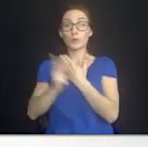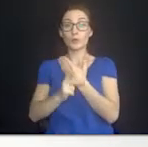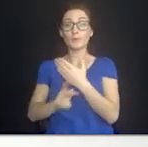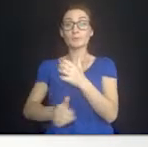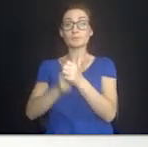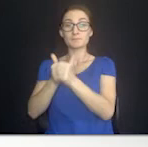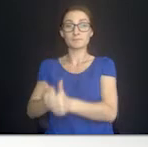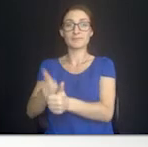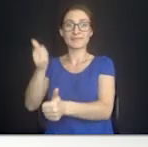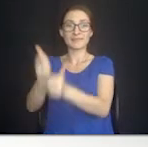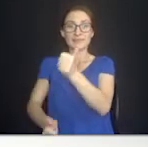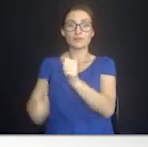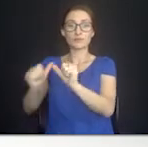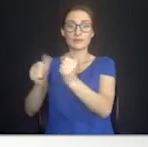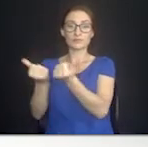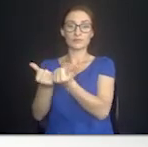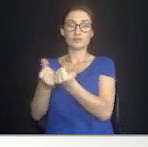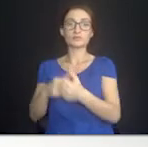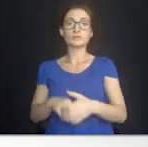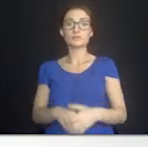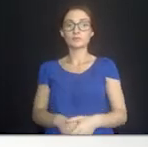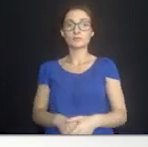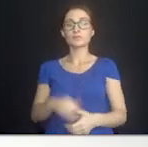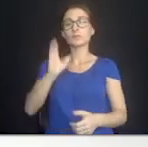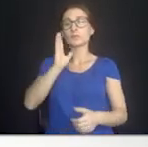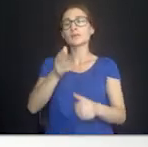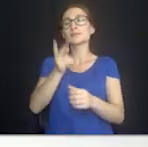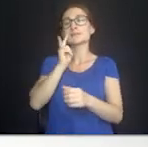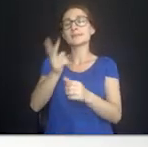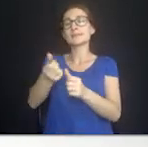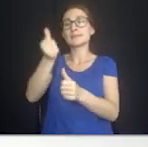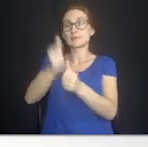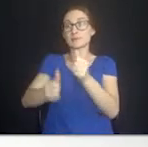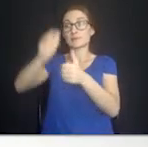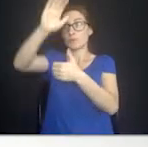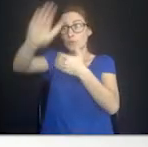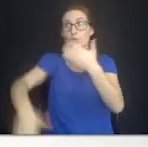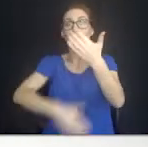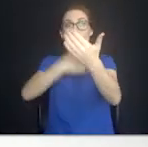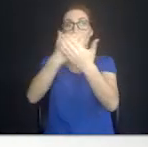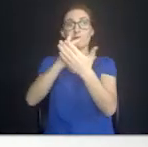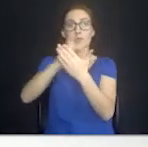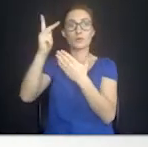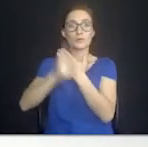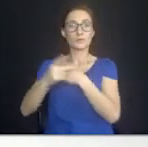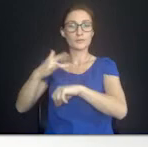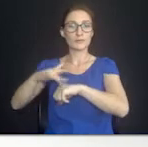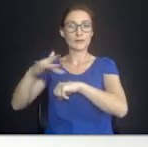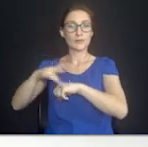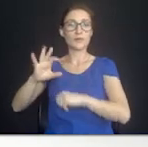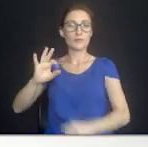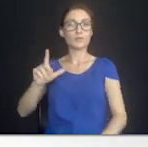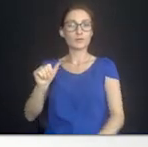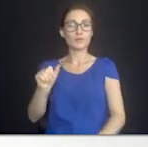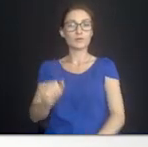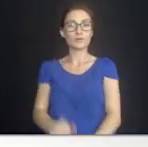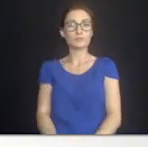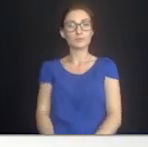by agency, which allows you to see a running list of all of the programs available in the state of Florida.